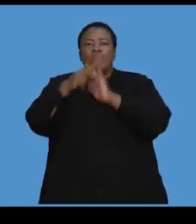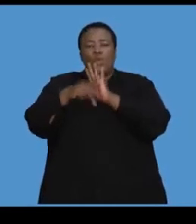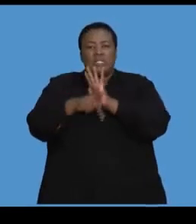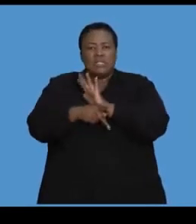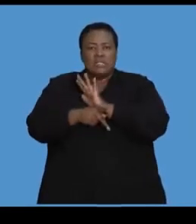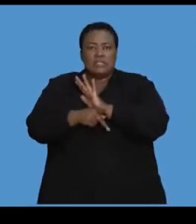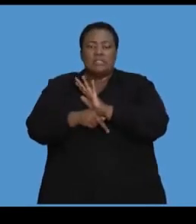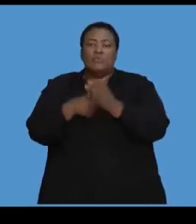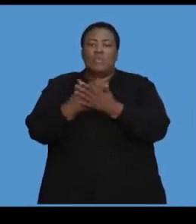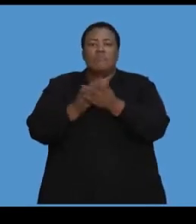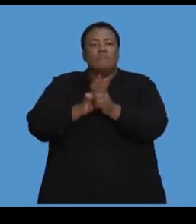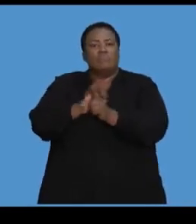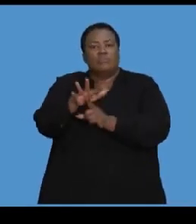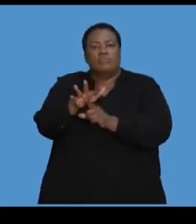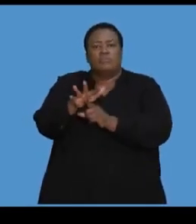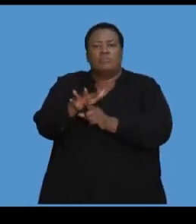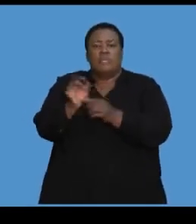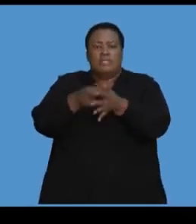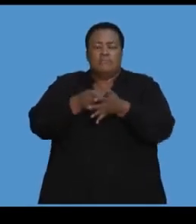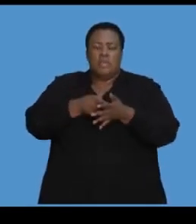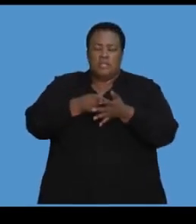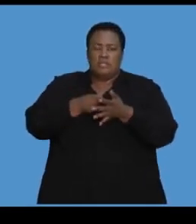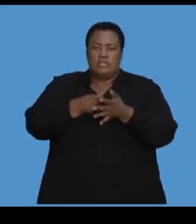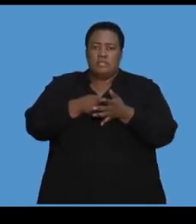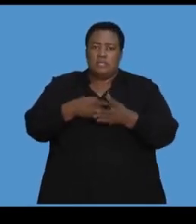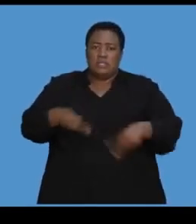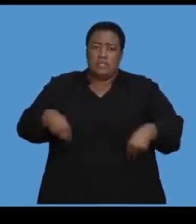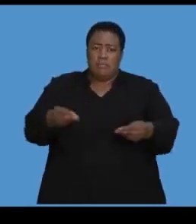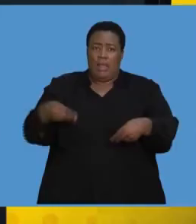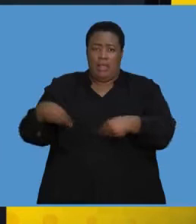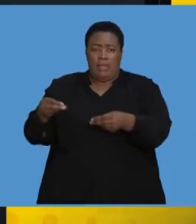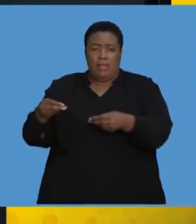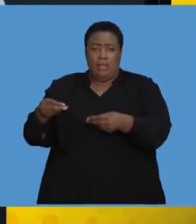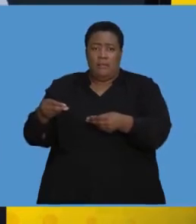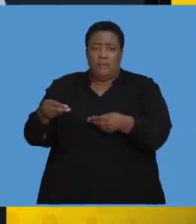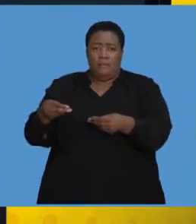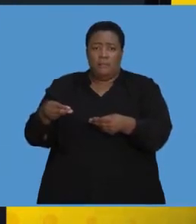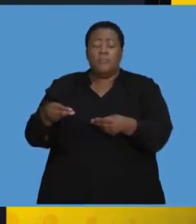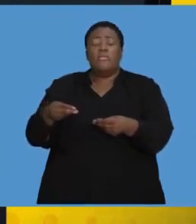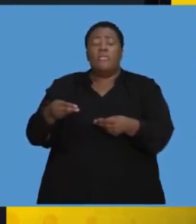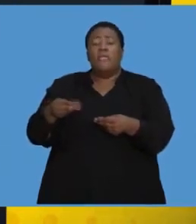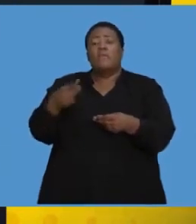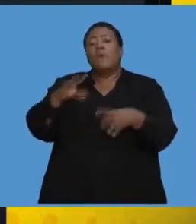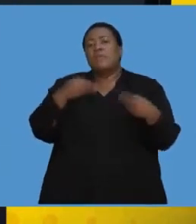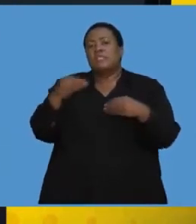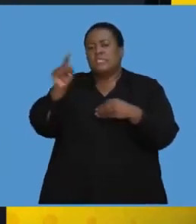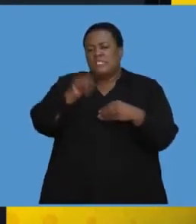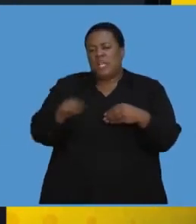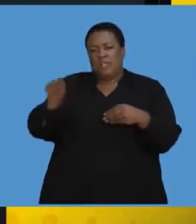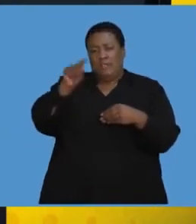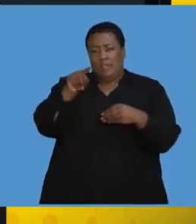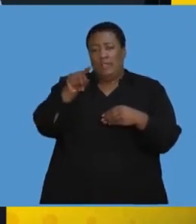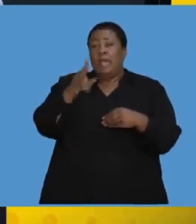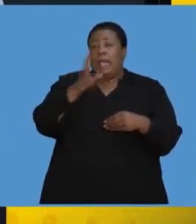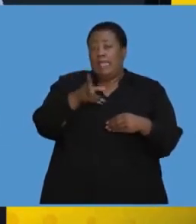influence demand and supply in smoothing out business cycles. Guys, the other way that they ask this question is when they ask